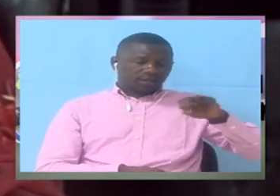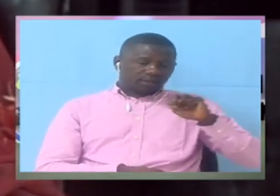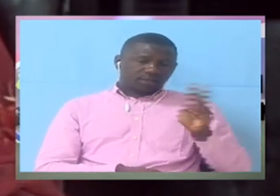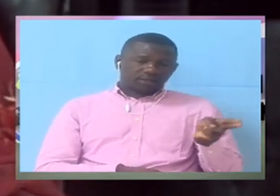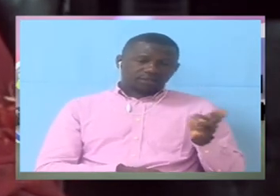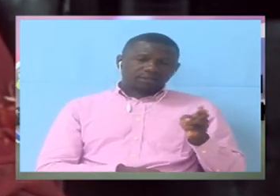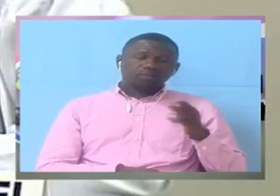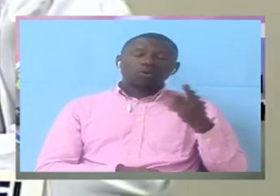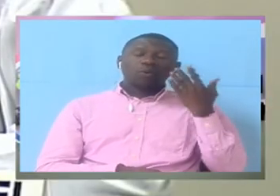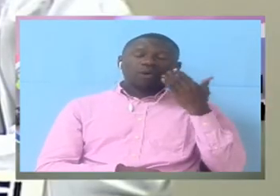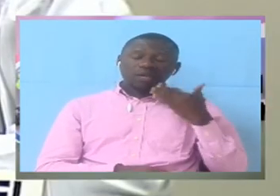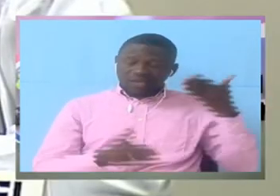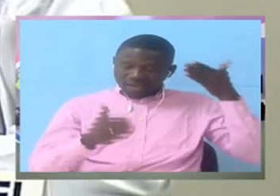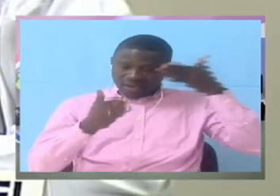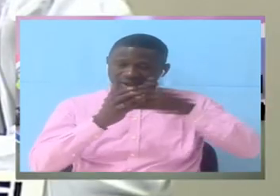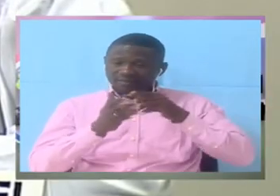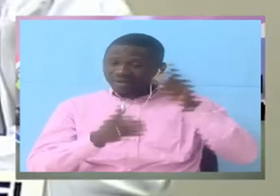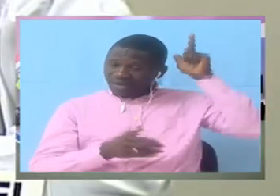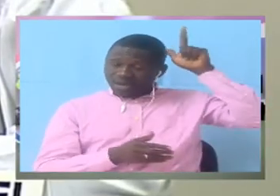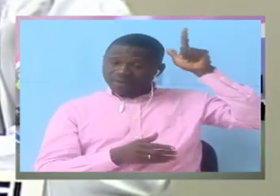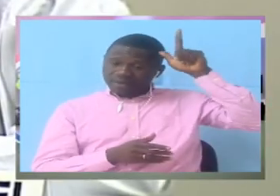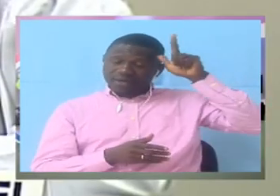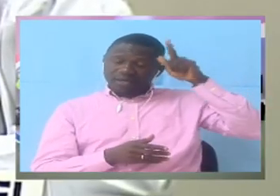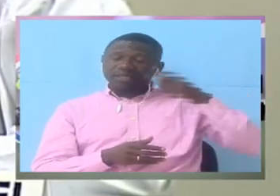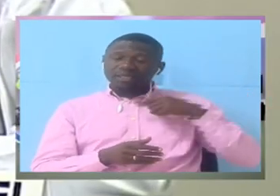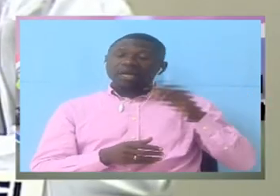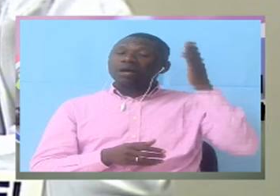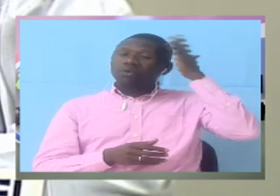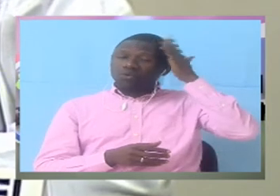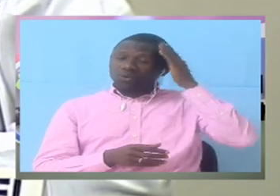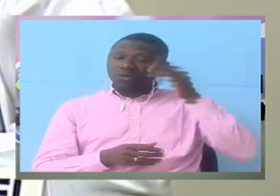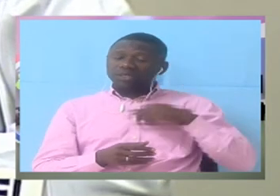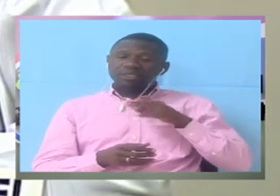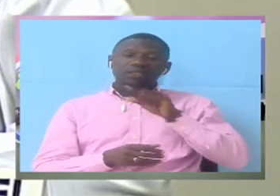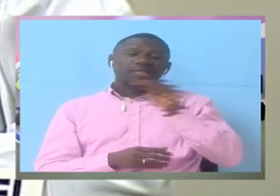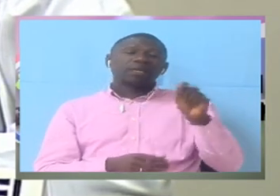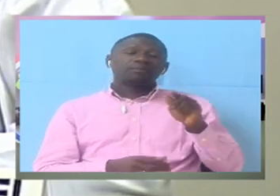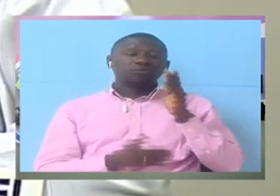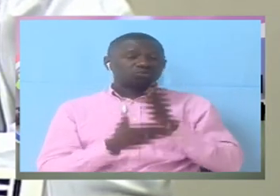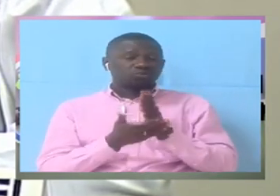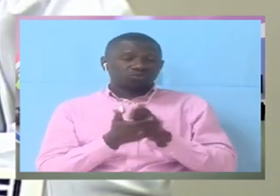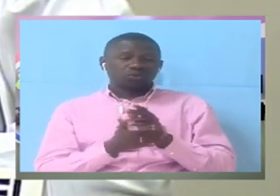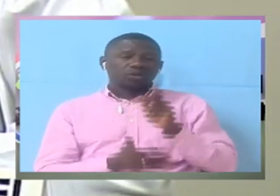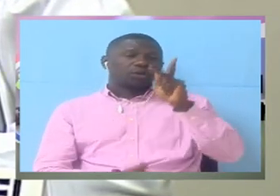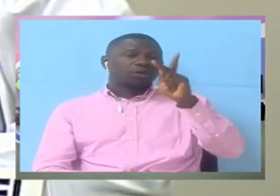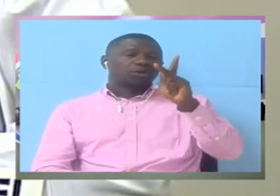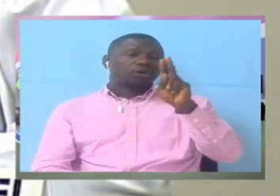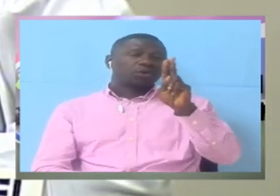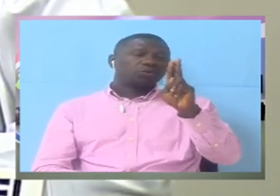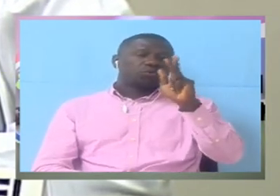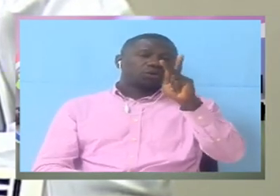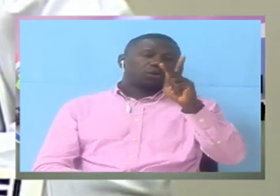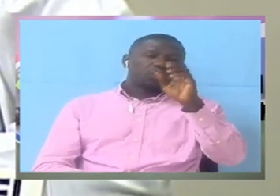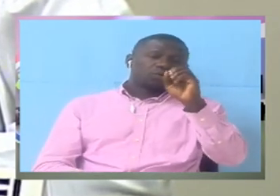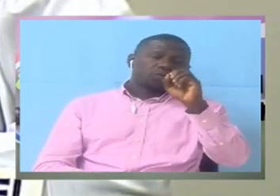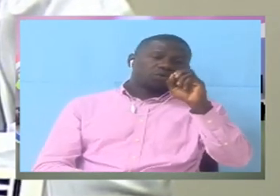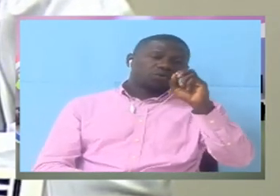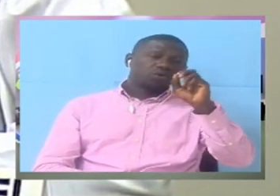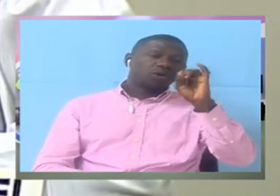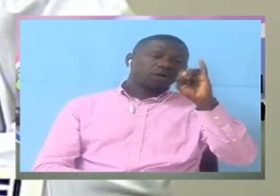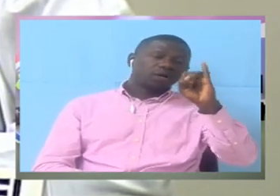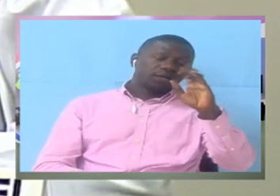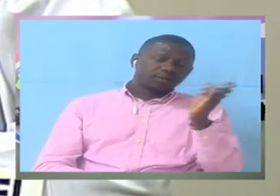the time I came to know that he is Kukoi Sambasa Nyang. And Kukoi Sambasa Nyang of the